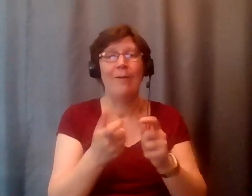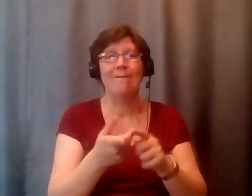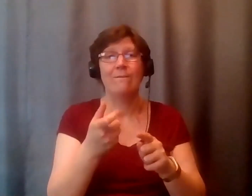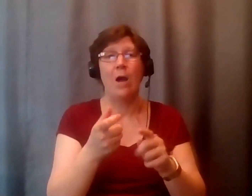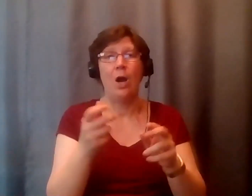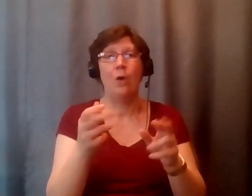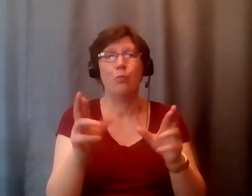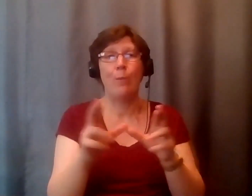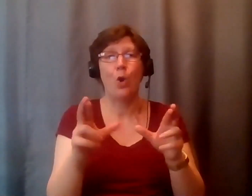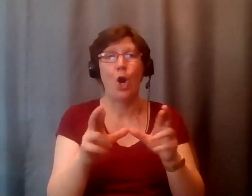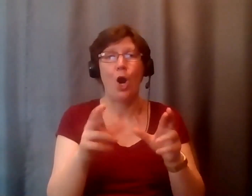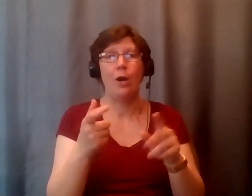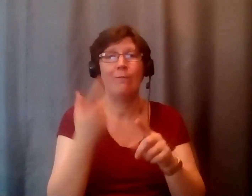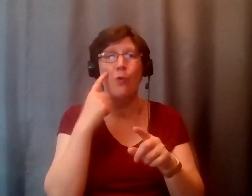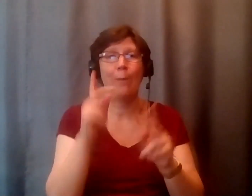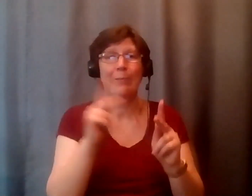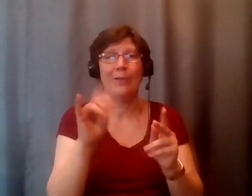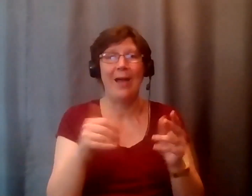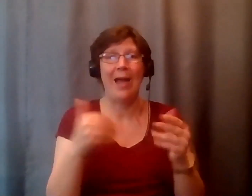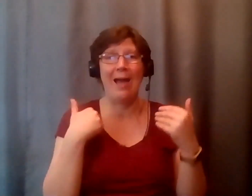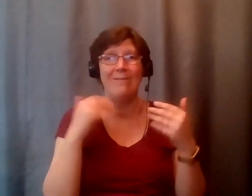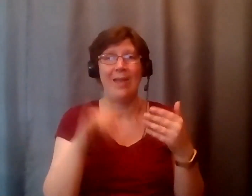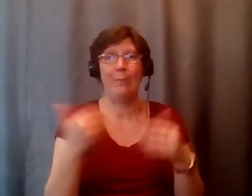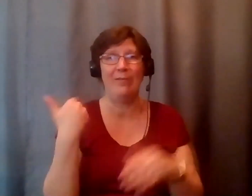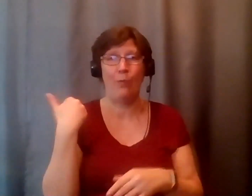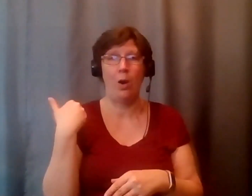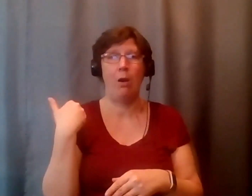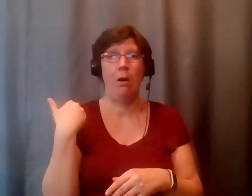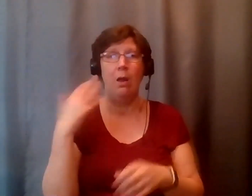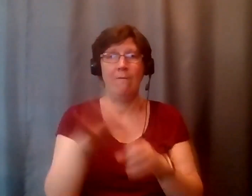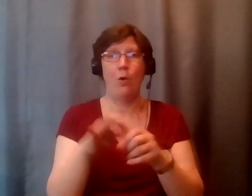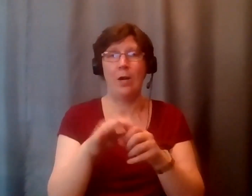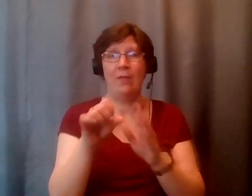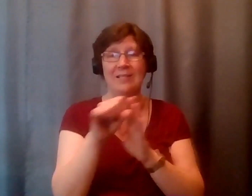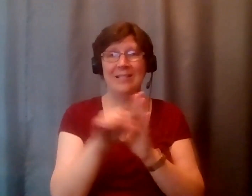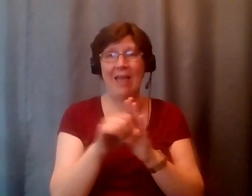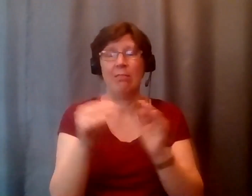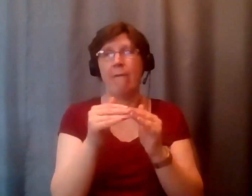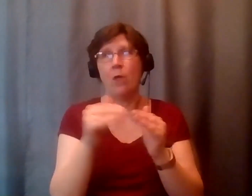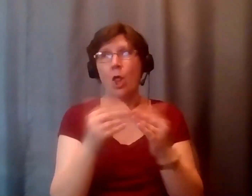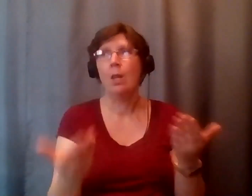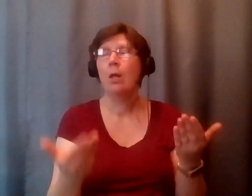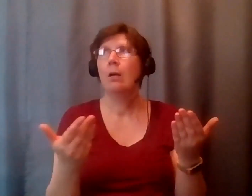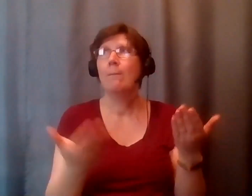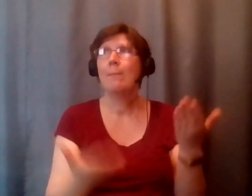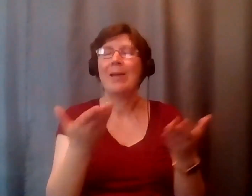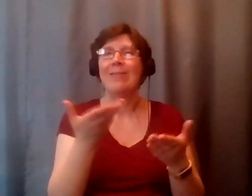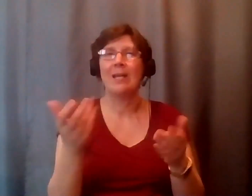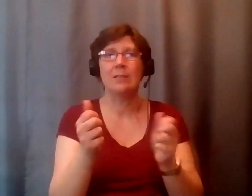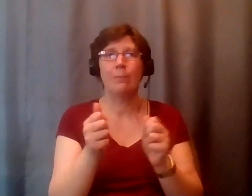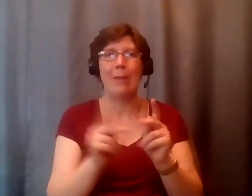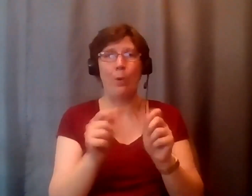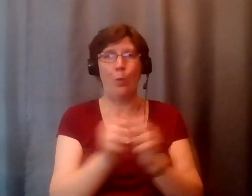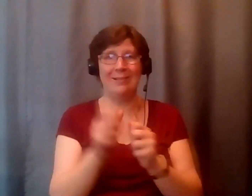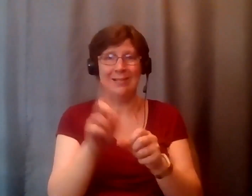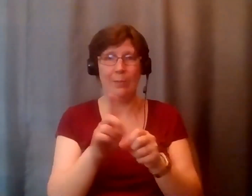card, at least for people that have been in legislature before and have voted at the state level on things that maybe people with disabilities care about. So